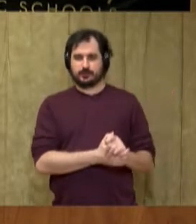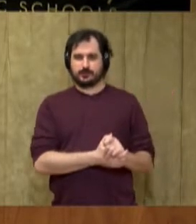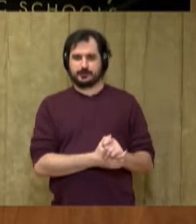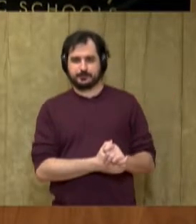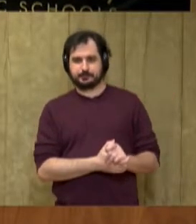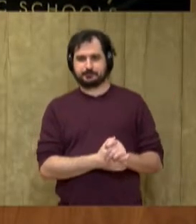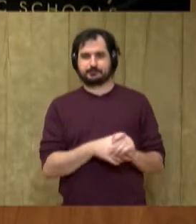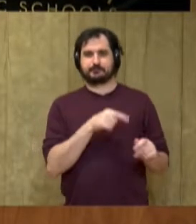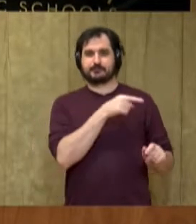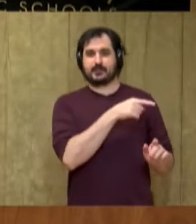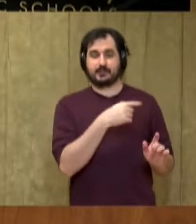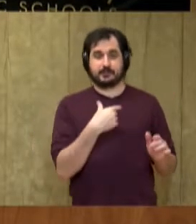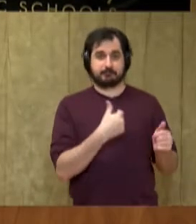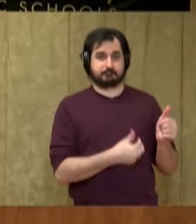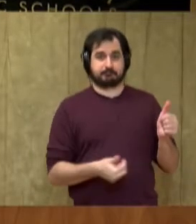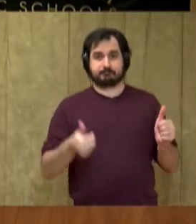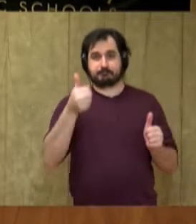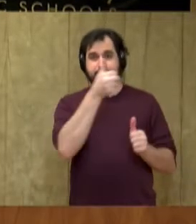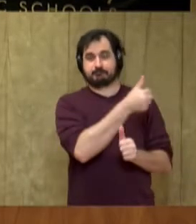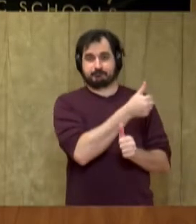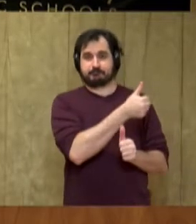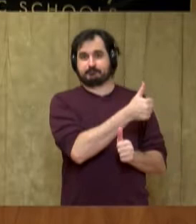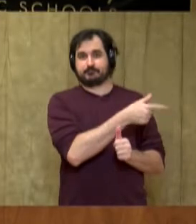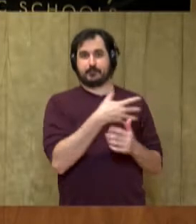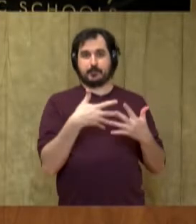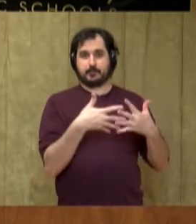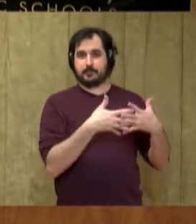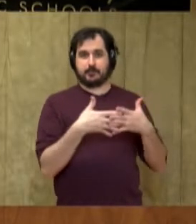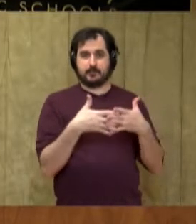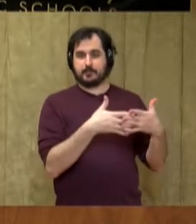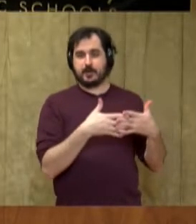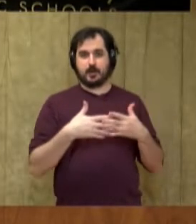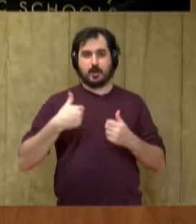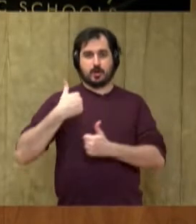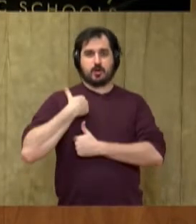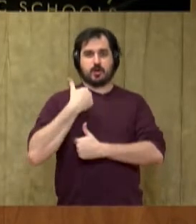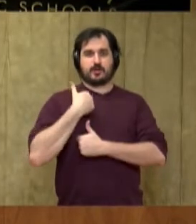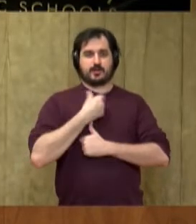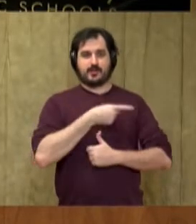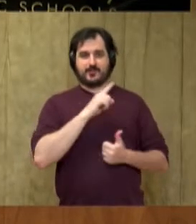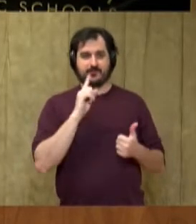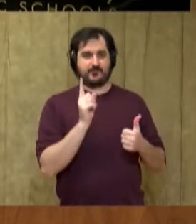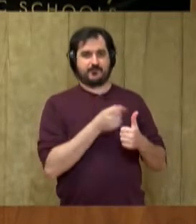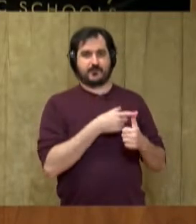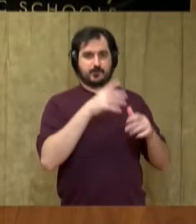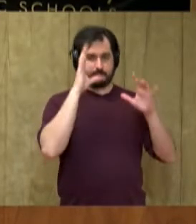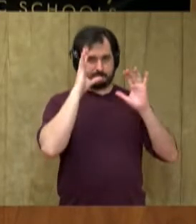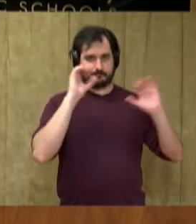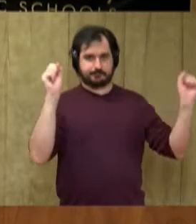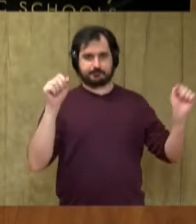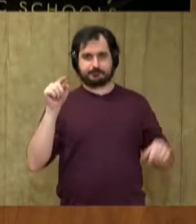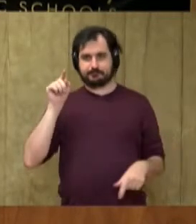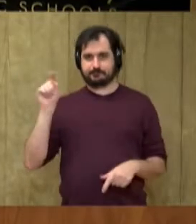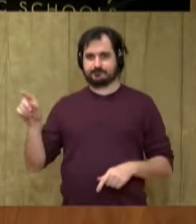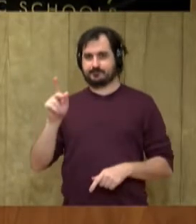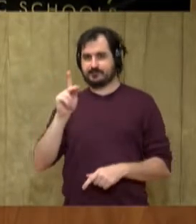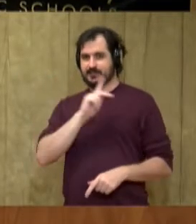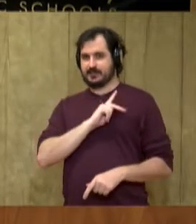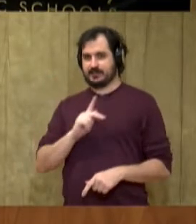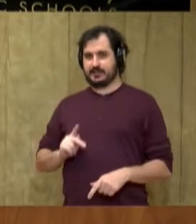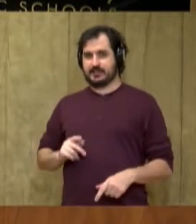Continental Army, and he was the first president of the United States, okay? King George was born June